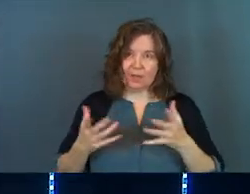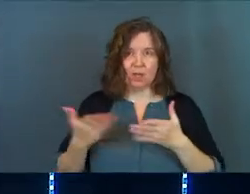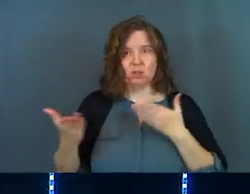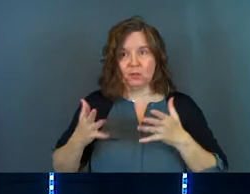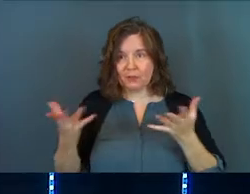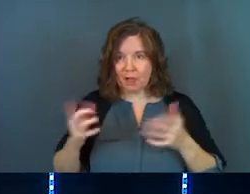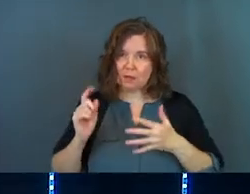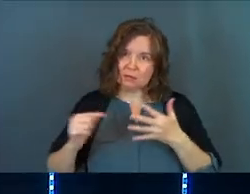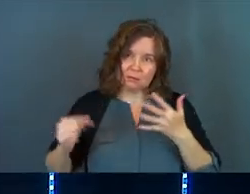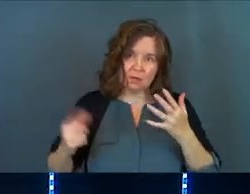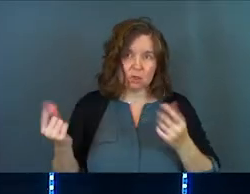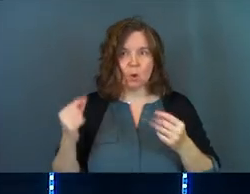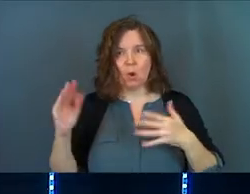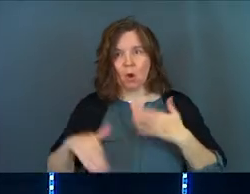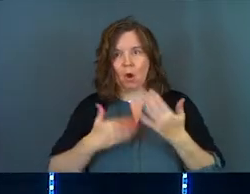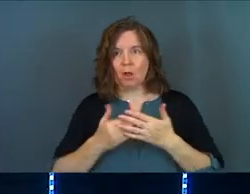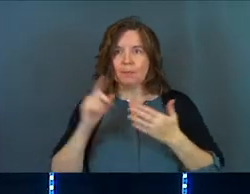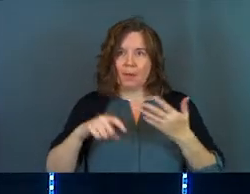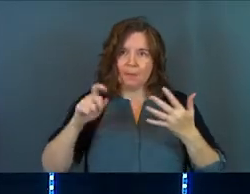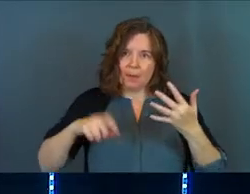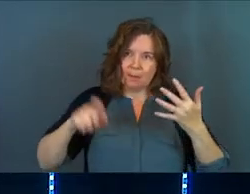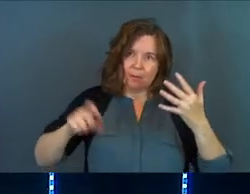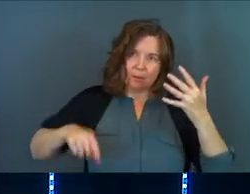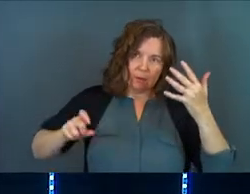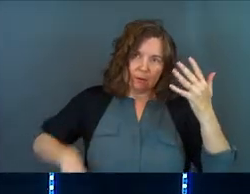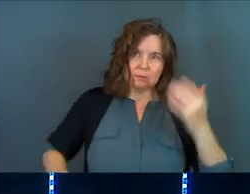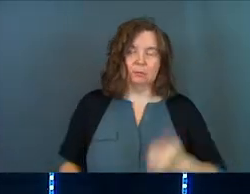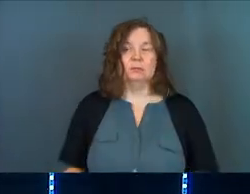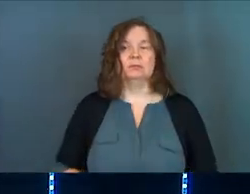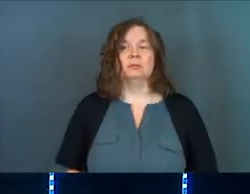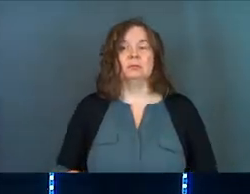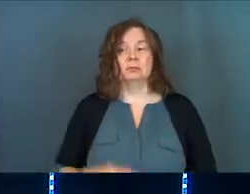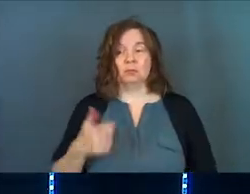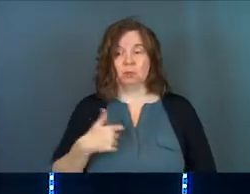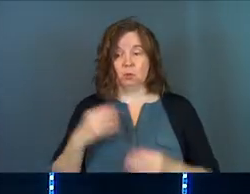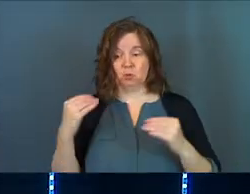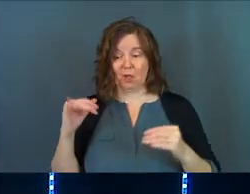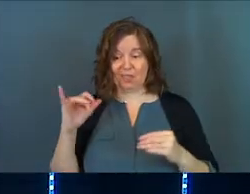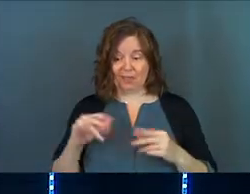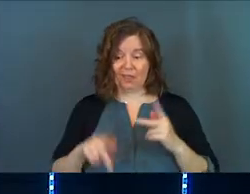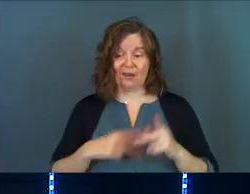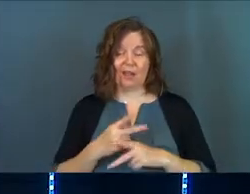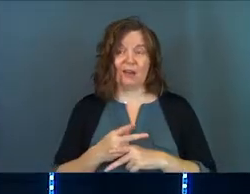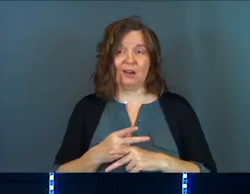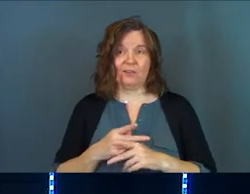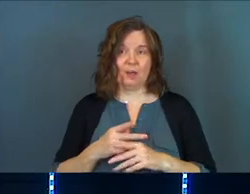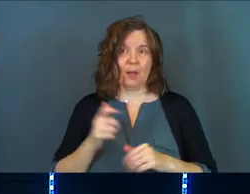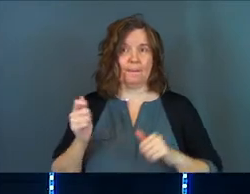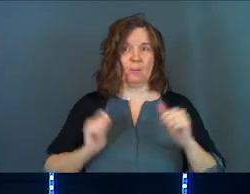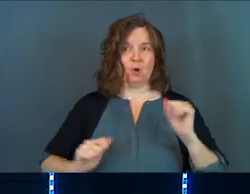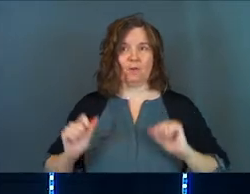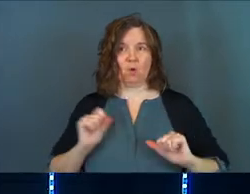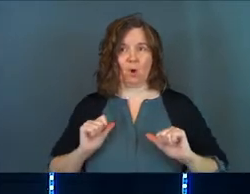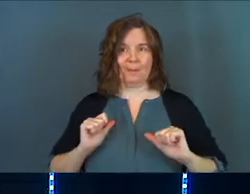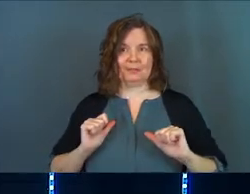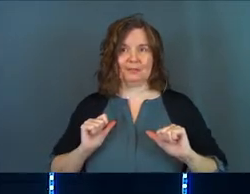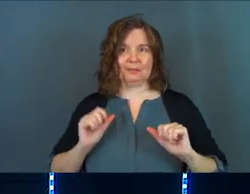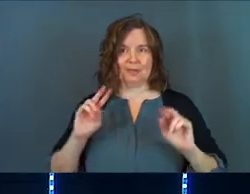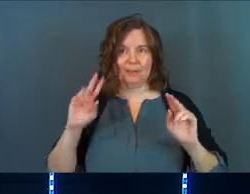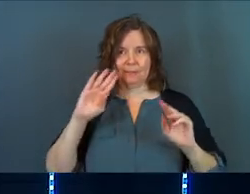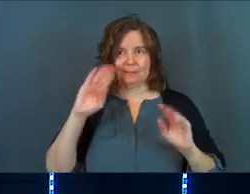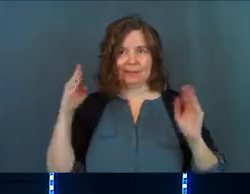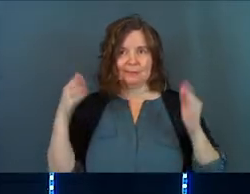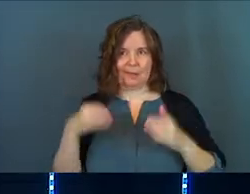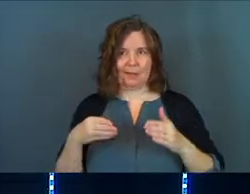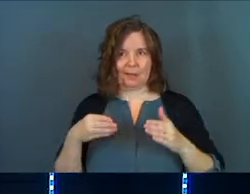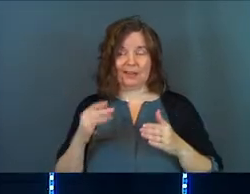better serve a lot and you better do all of these things. And you were taught that kind of performance mentality even